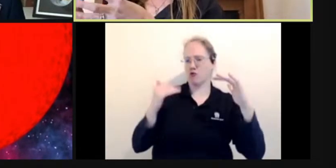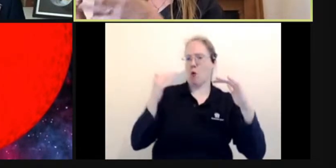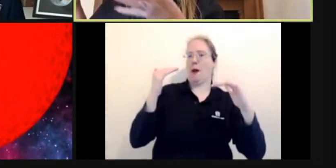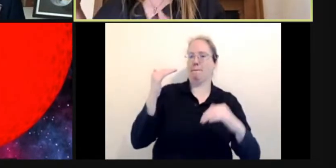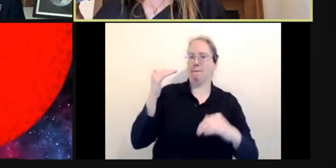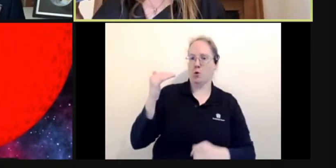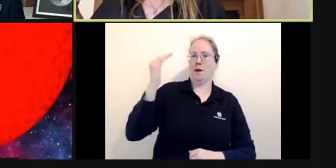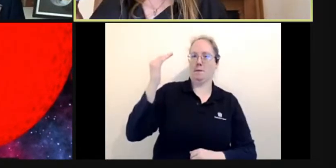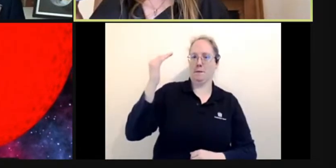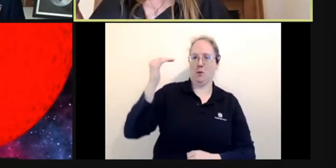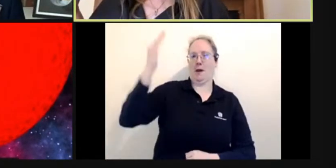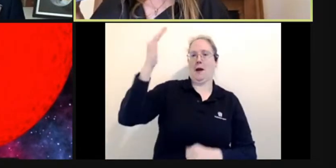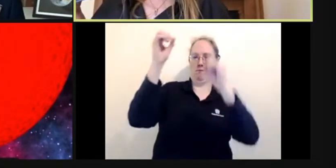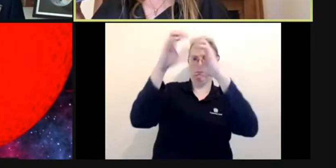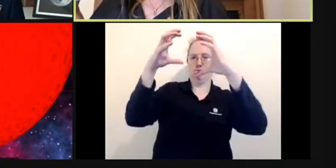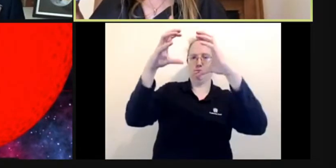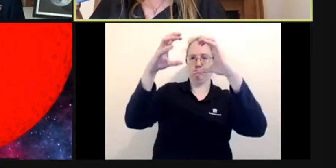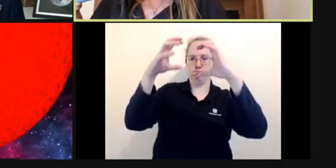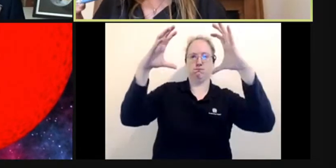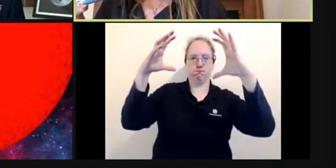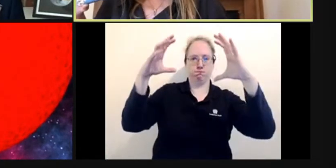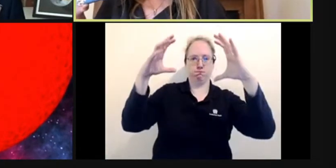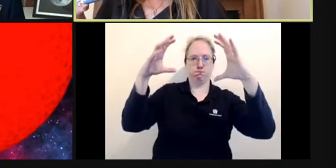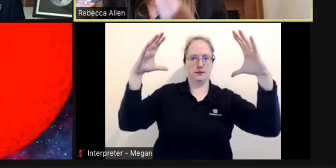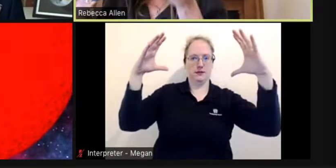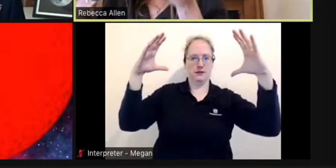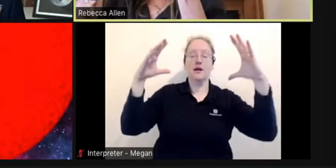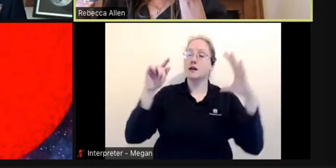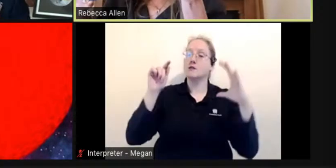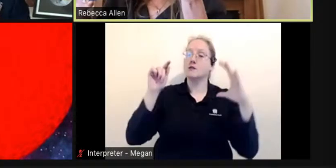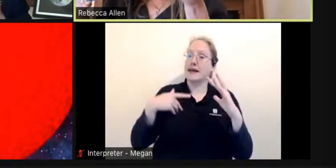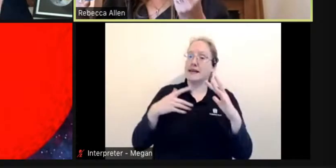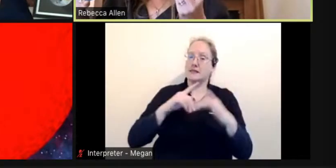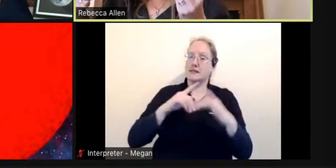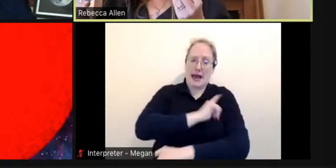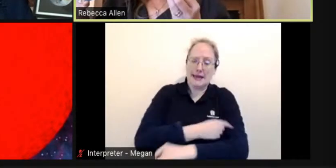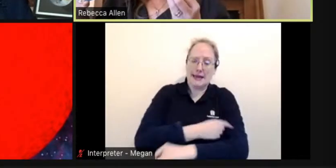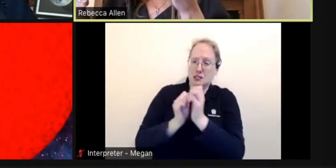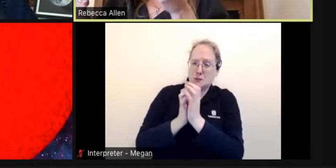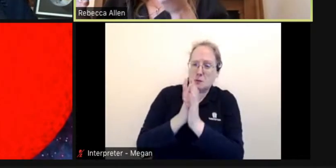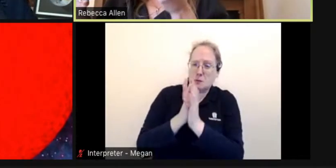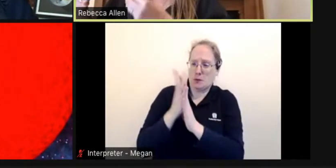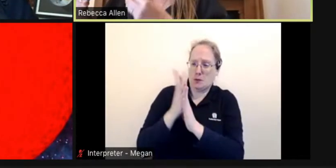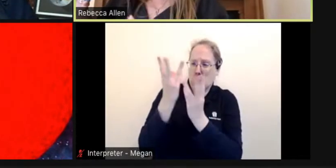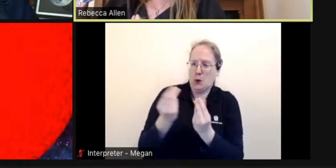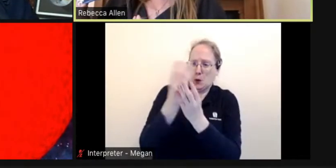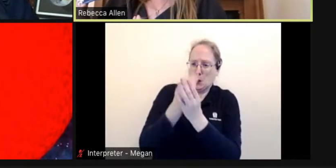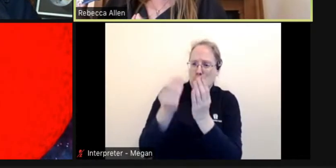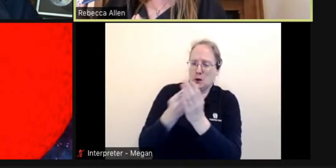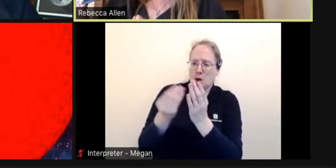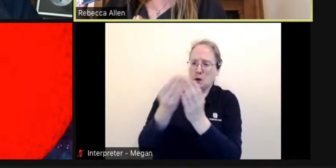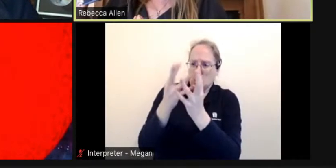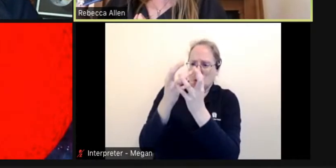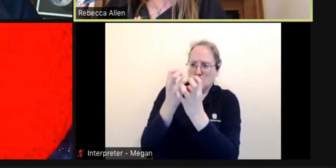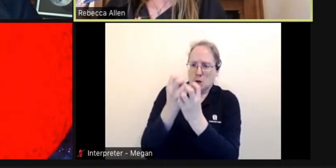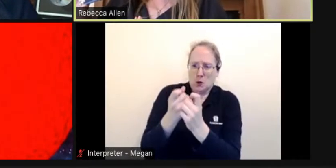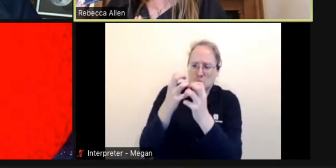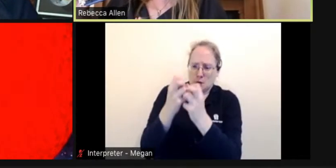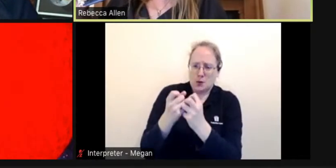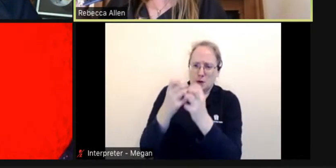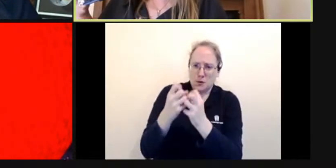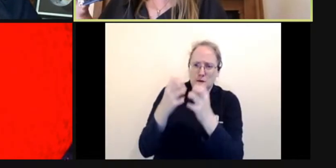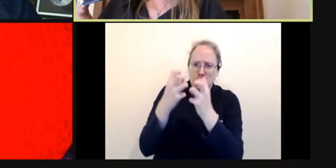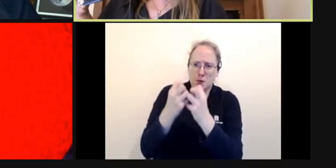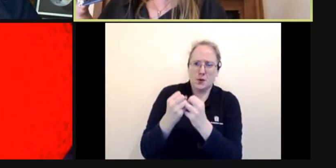actually burned through all of its material, and that's when we say it's hydrogen fuel, building heavier and heavier elements.